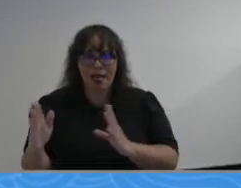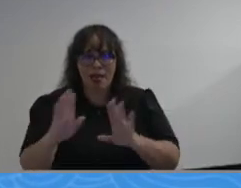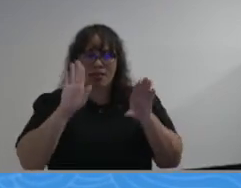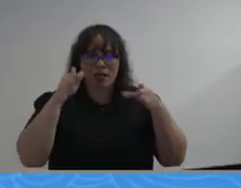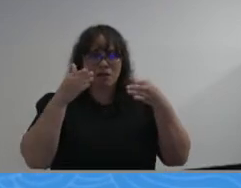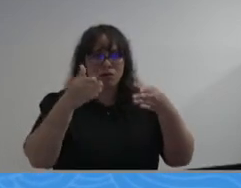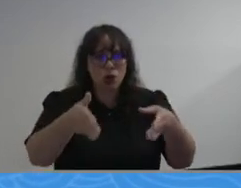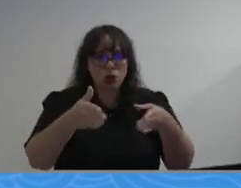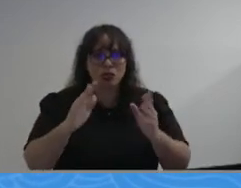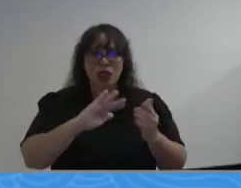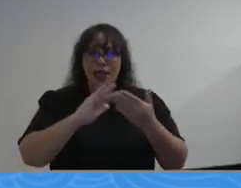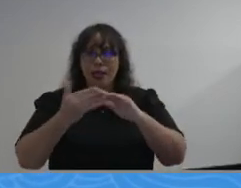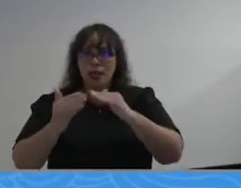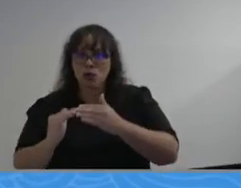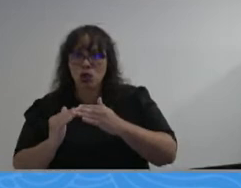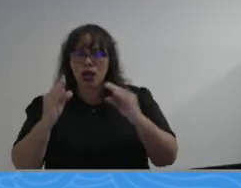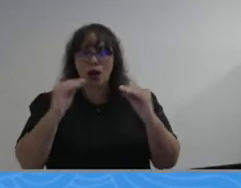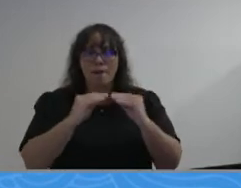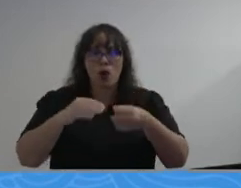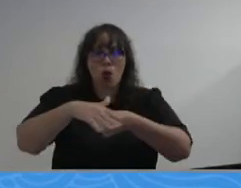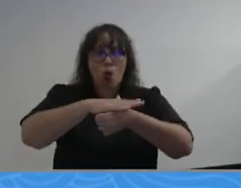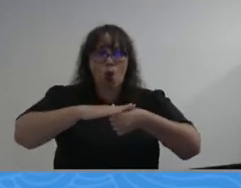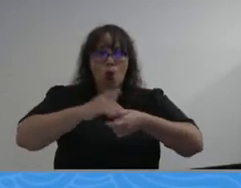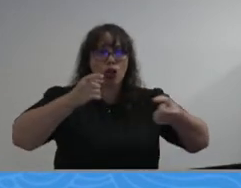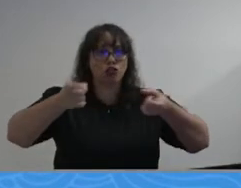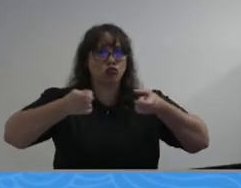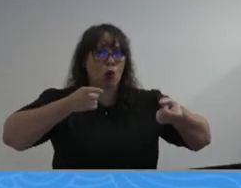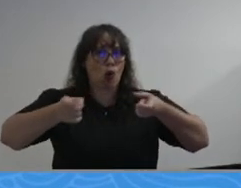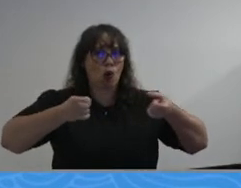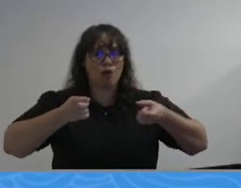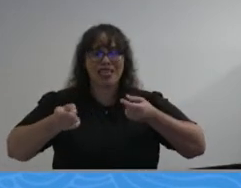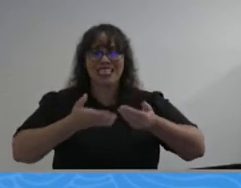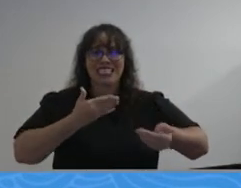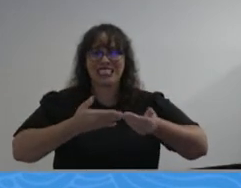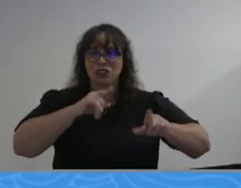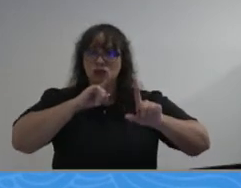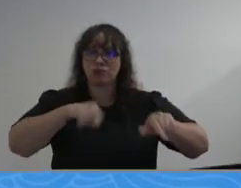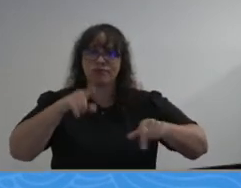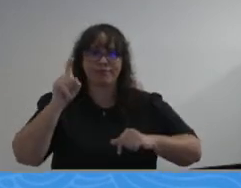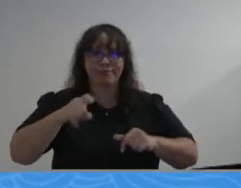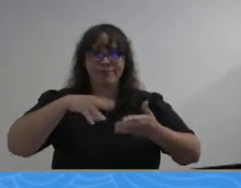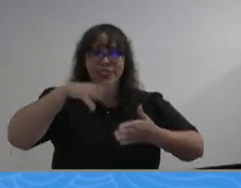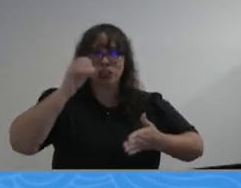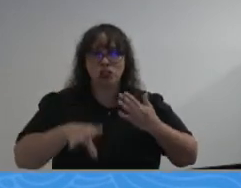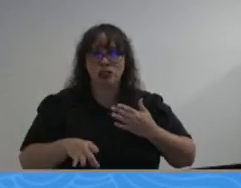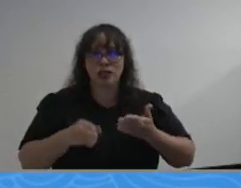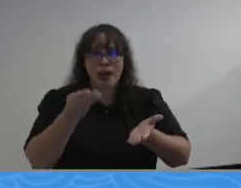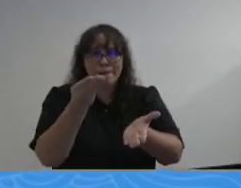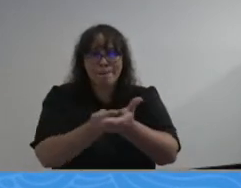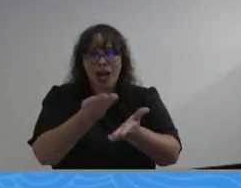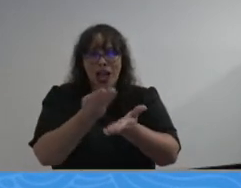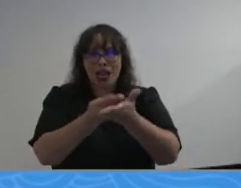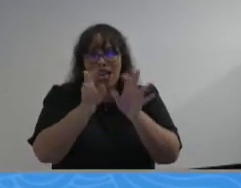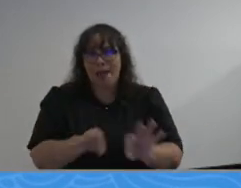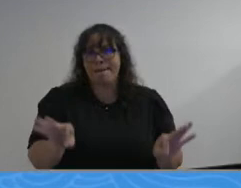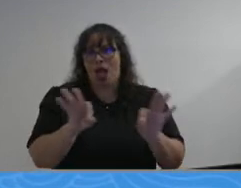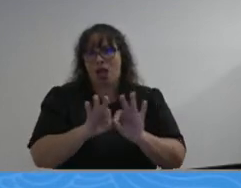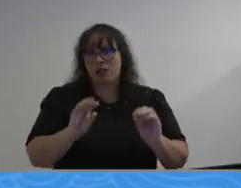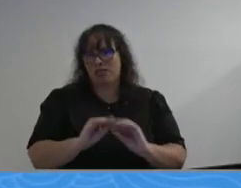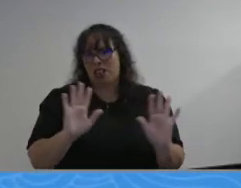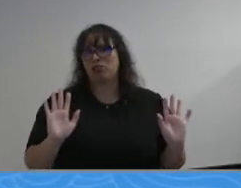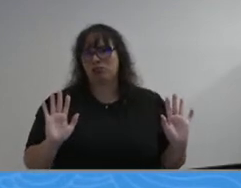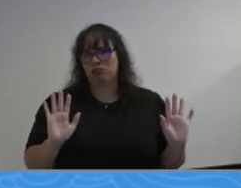focuses on communities having more local control and making it easier to respond to the needs of students. And money matters. Let me be clear. Money's